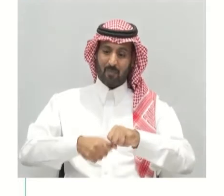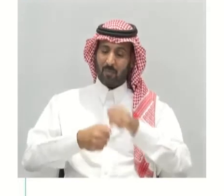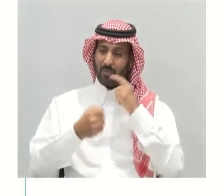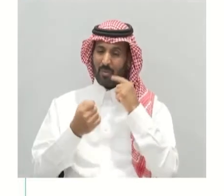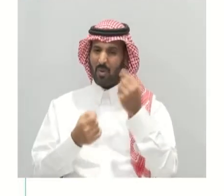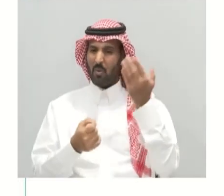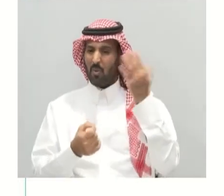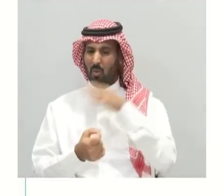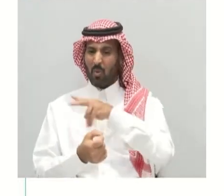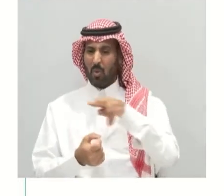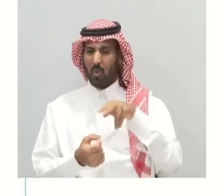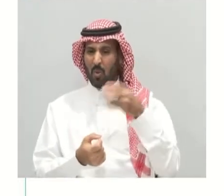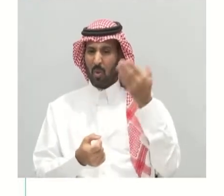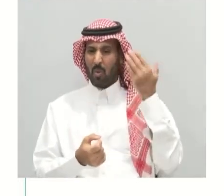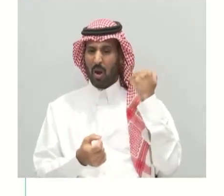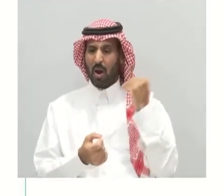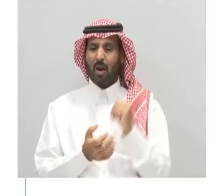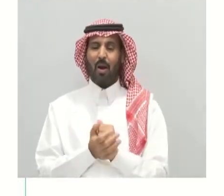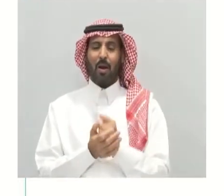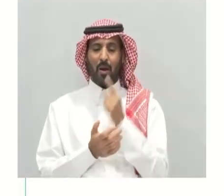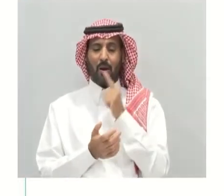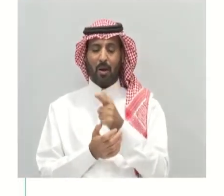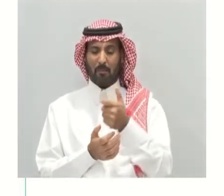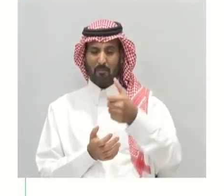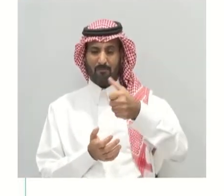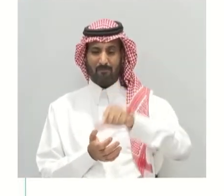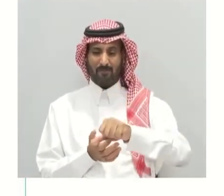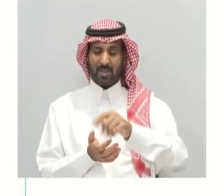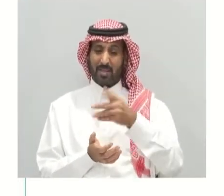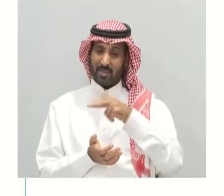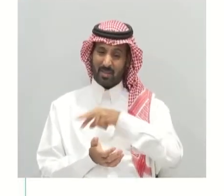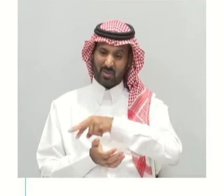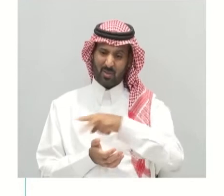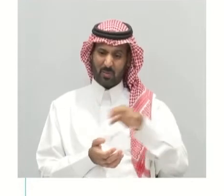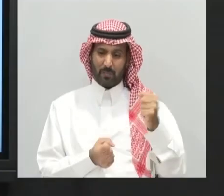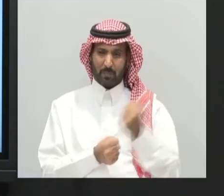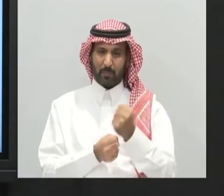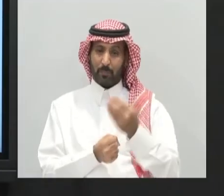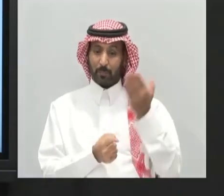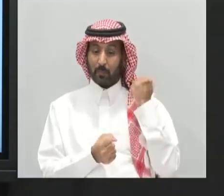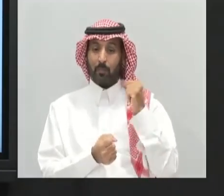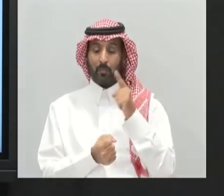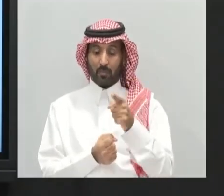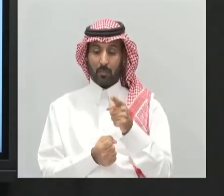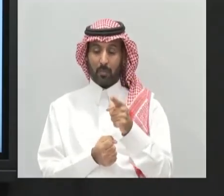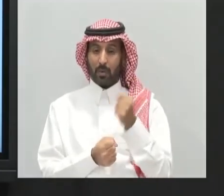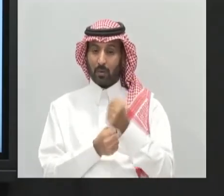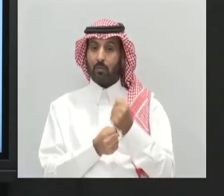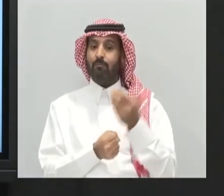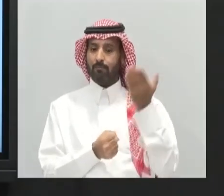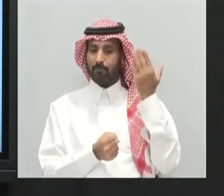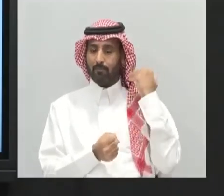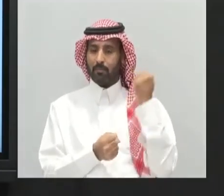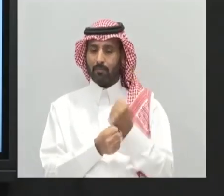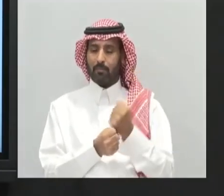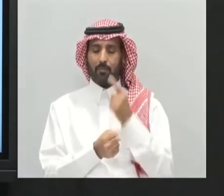where, all of them are called the irregular verbs. Yes, they are used in the past,